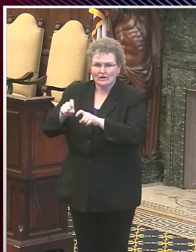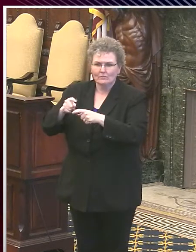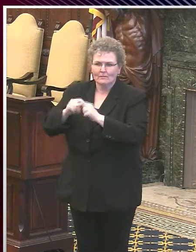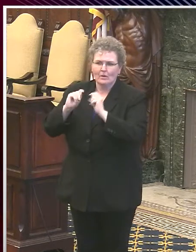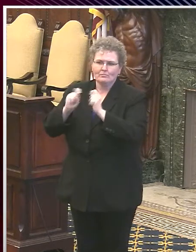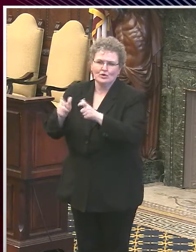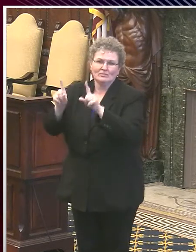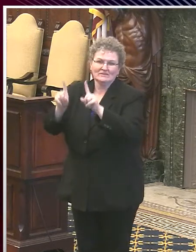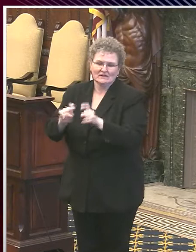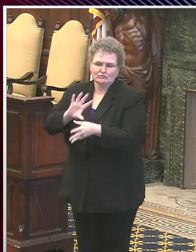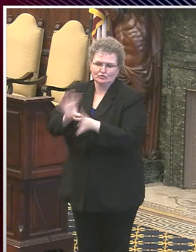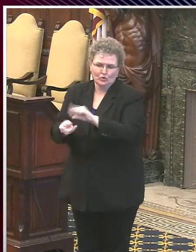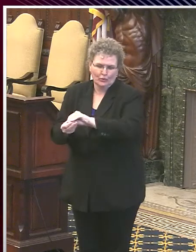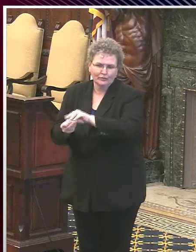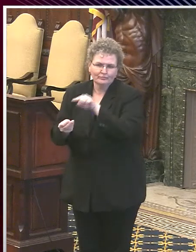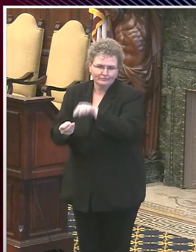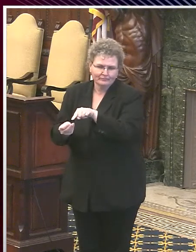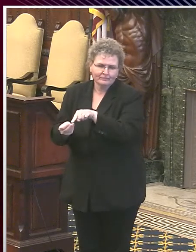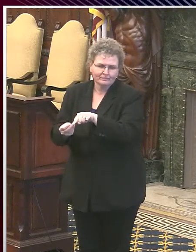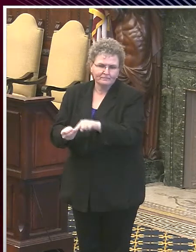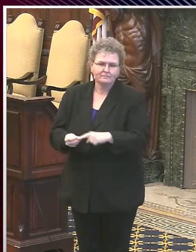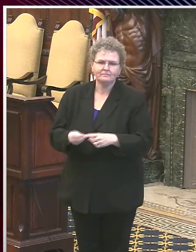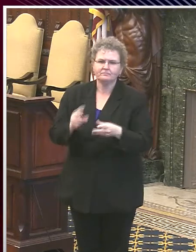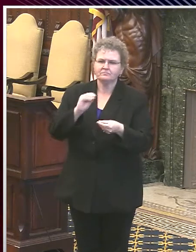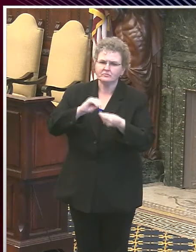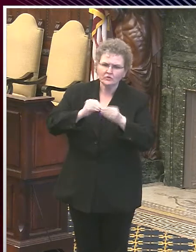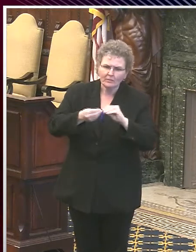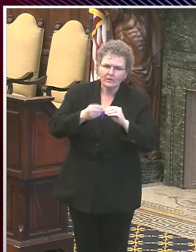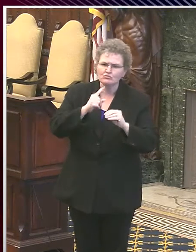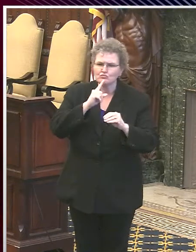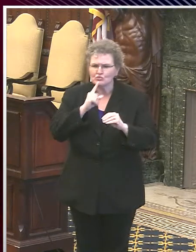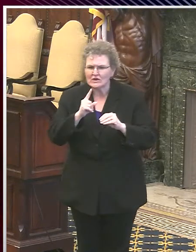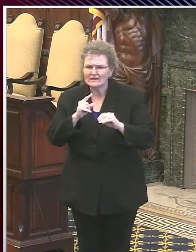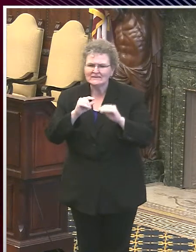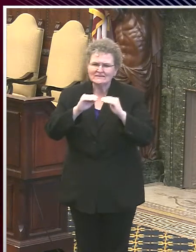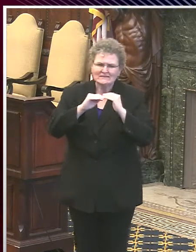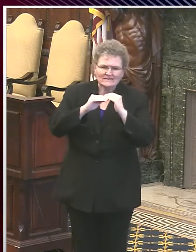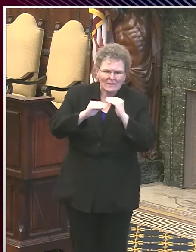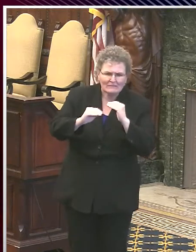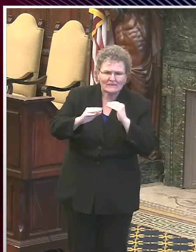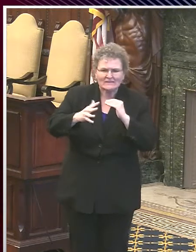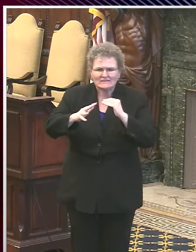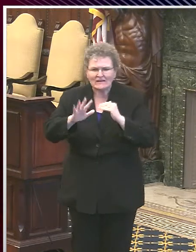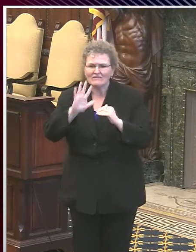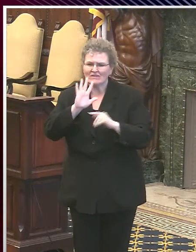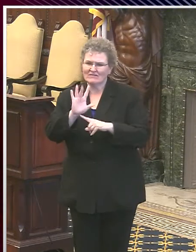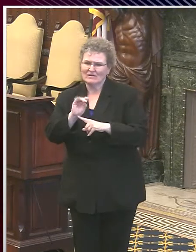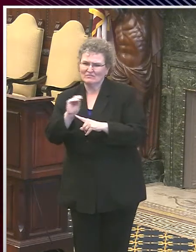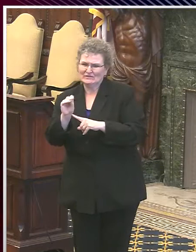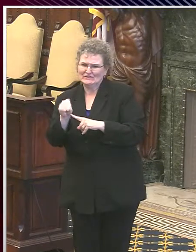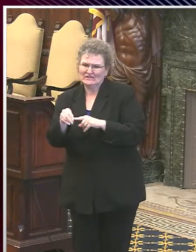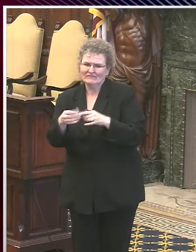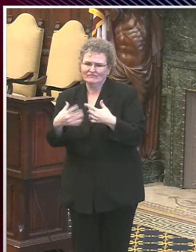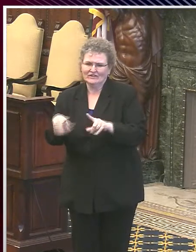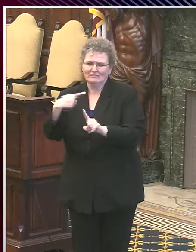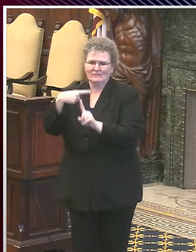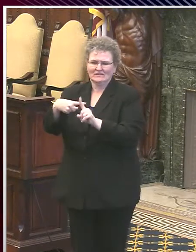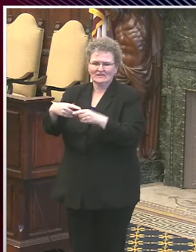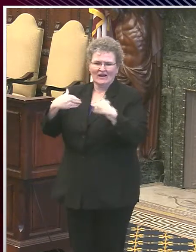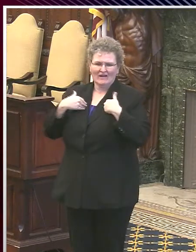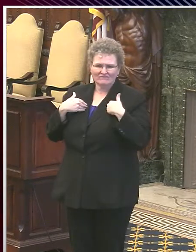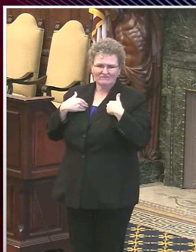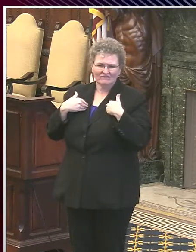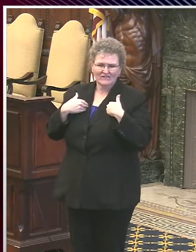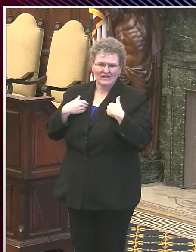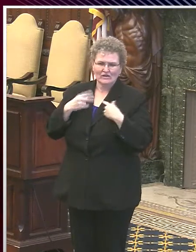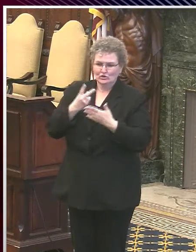so far. We expect additional cases to come in later. And of those people tested, 3.5% of people tested positive. Now, for the previous